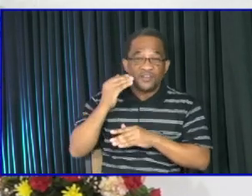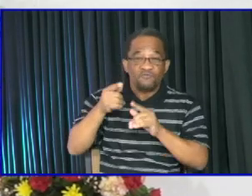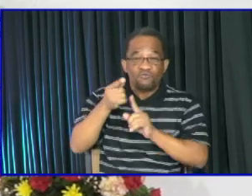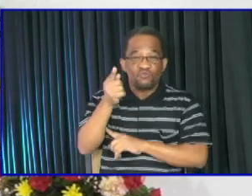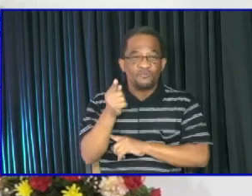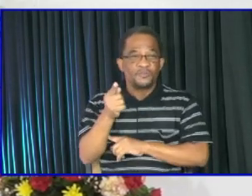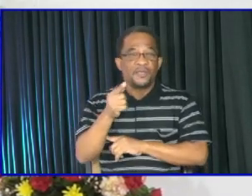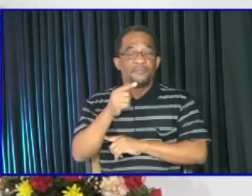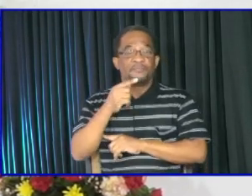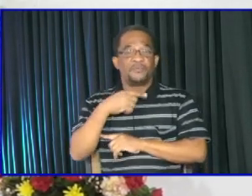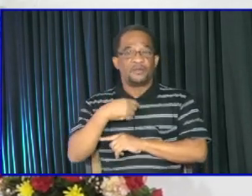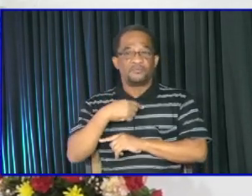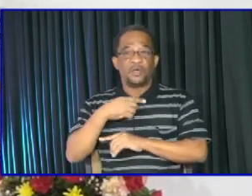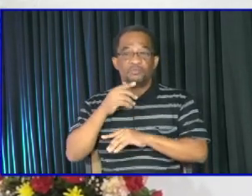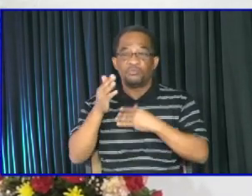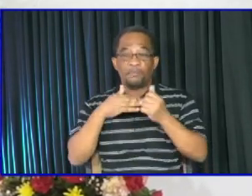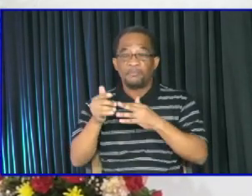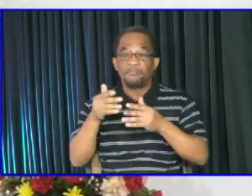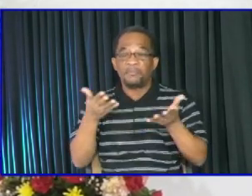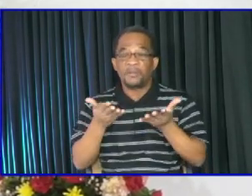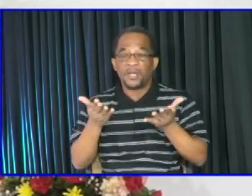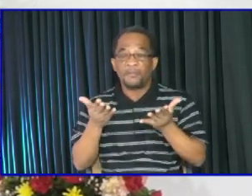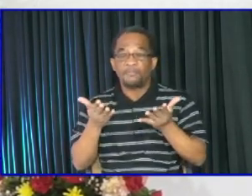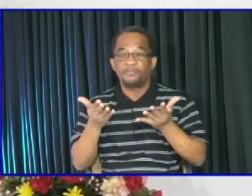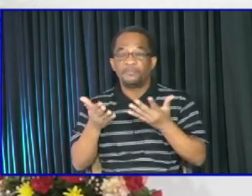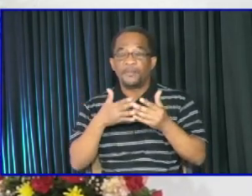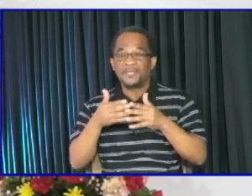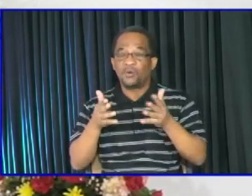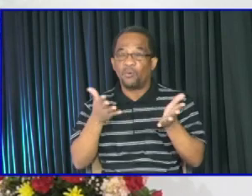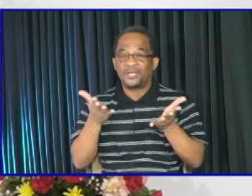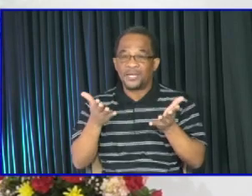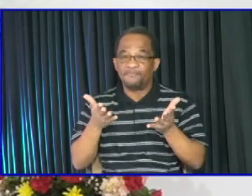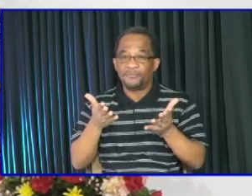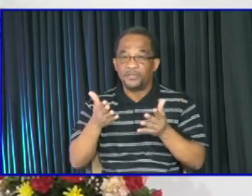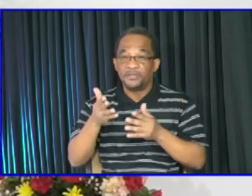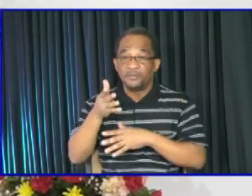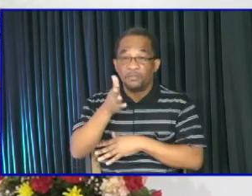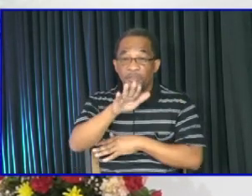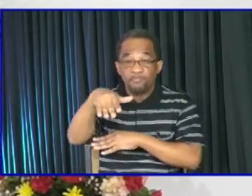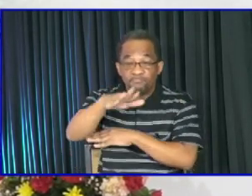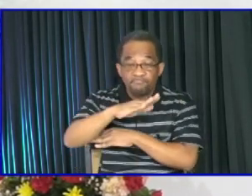I am not going to allow my respect for men to keep me